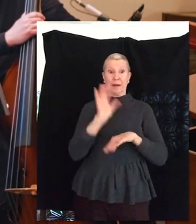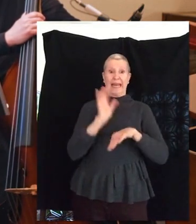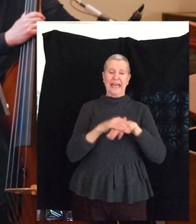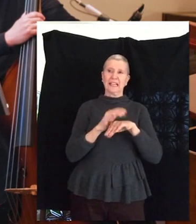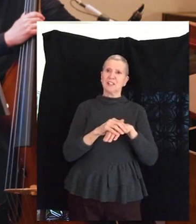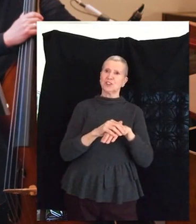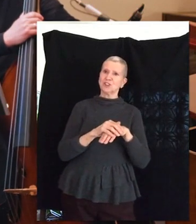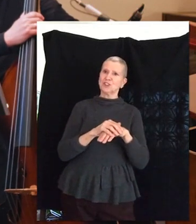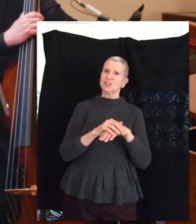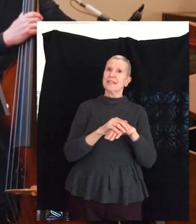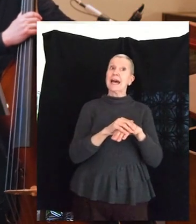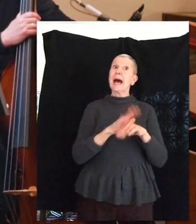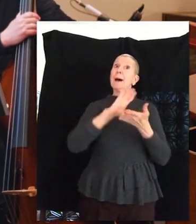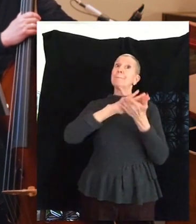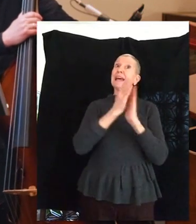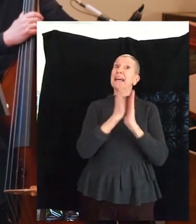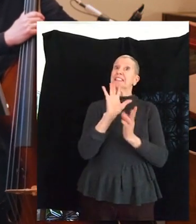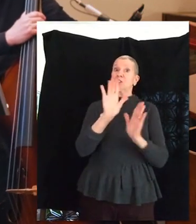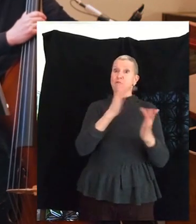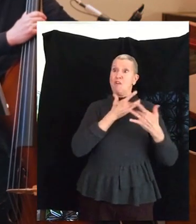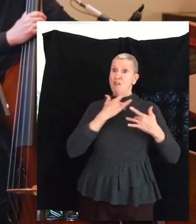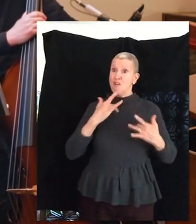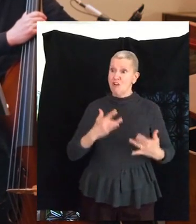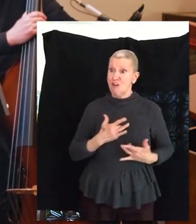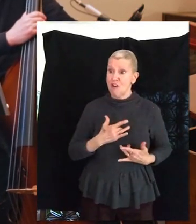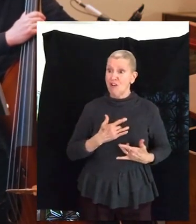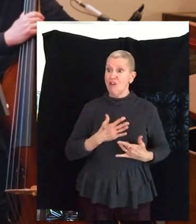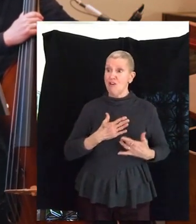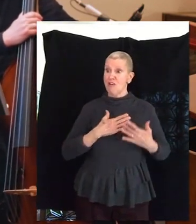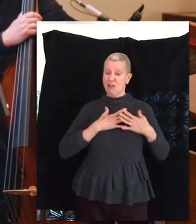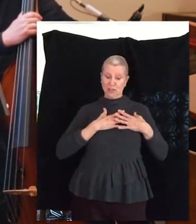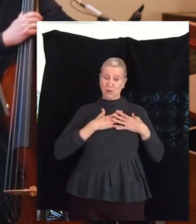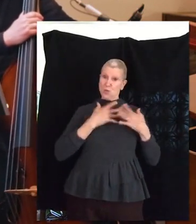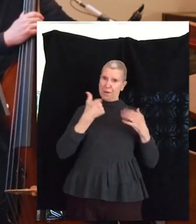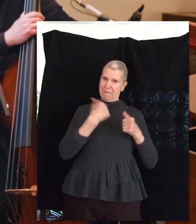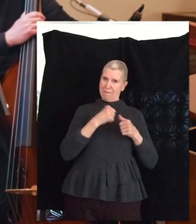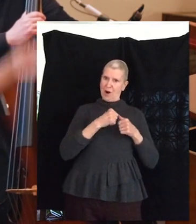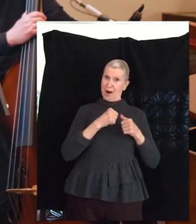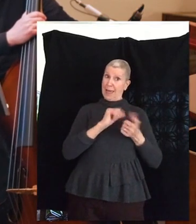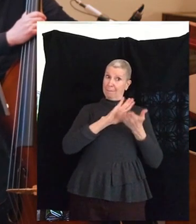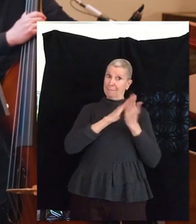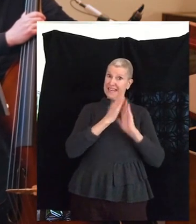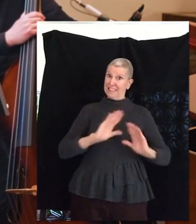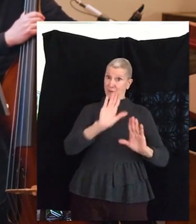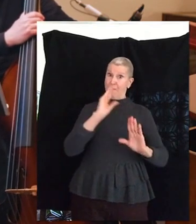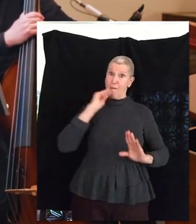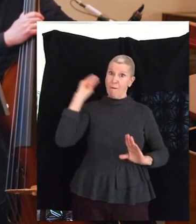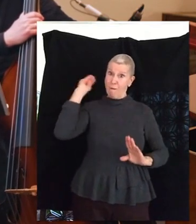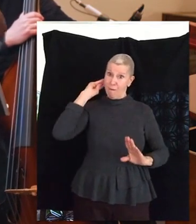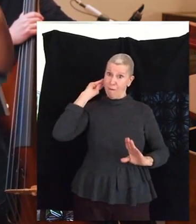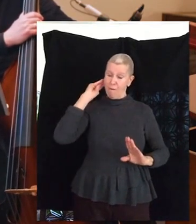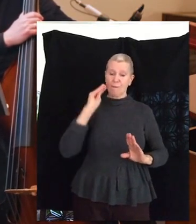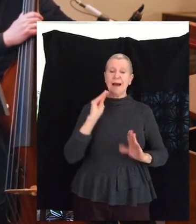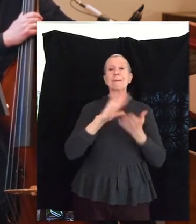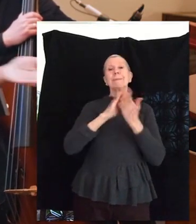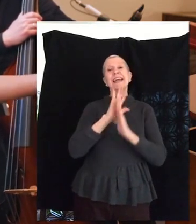may peace be in your heart, and I have some movements for you in your heart so you can remember it. May peace be in your home. May